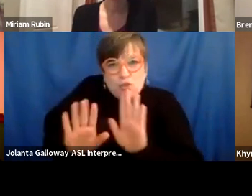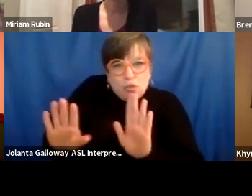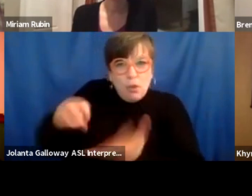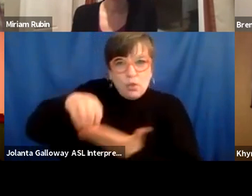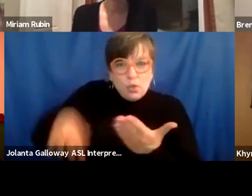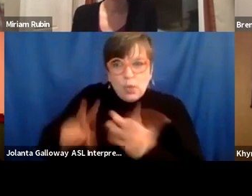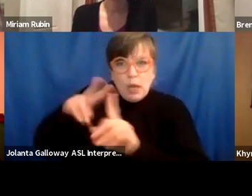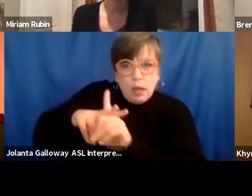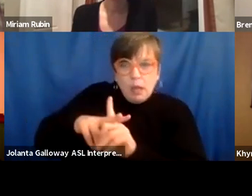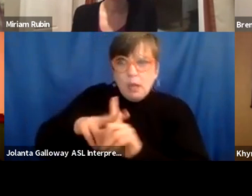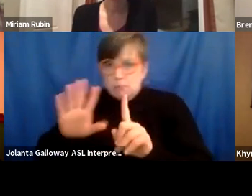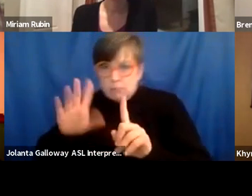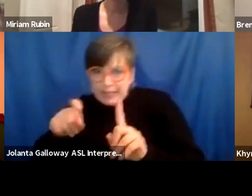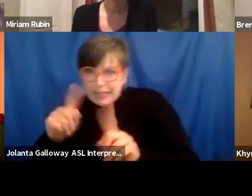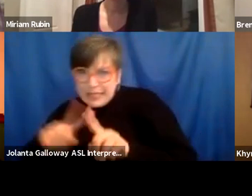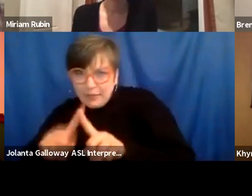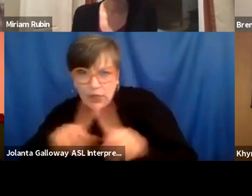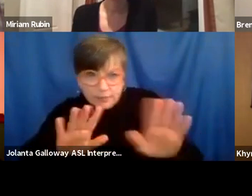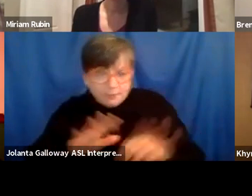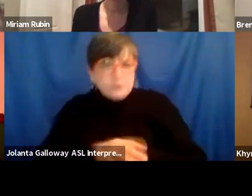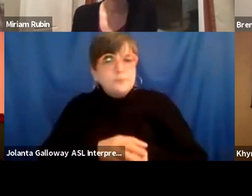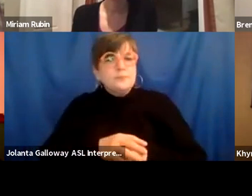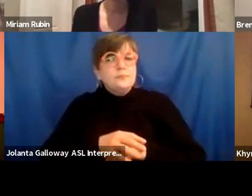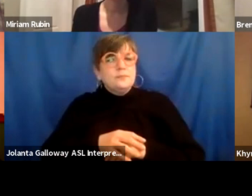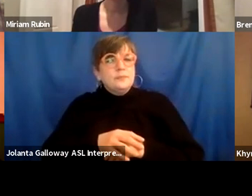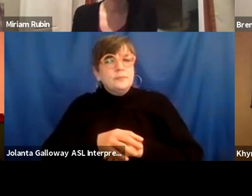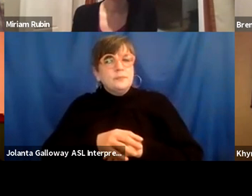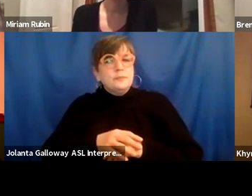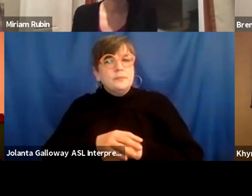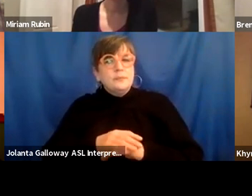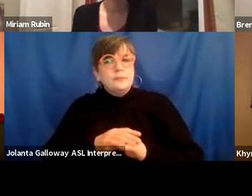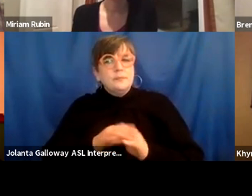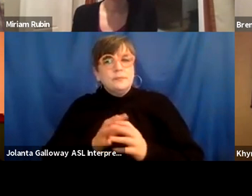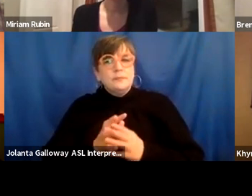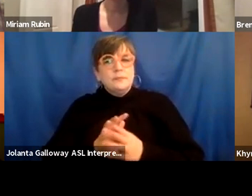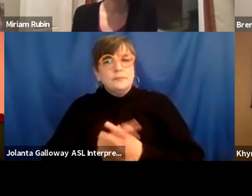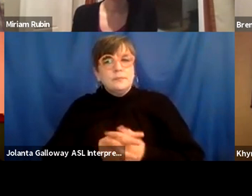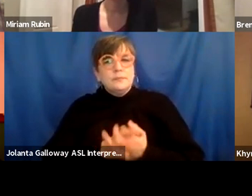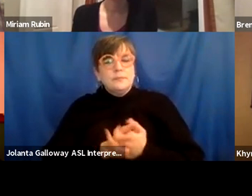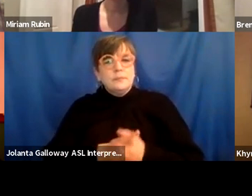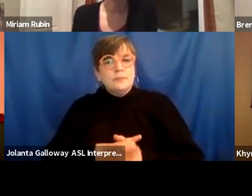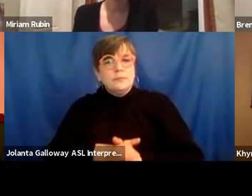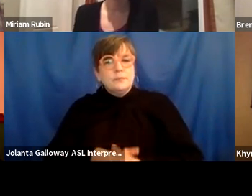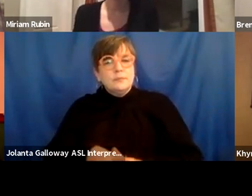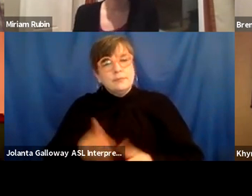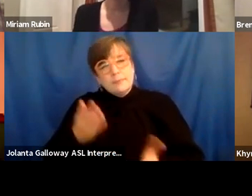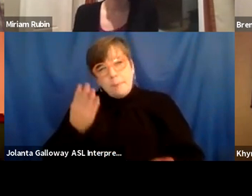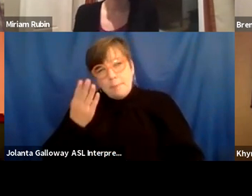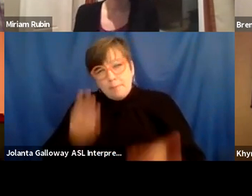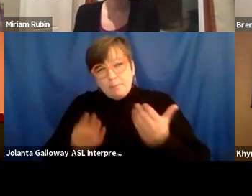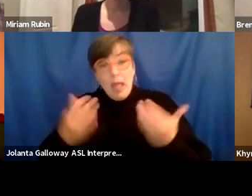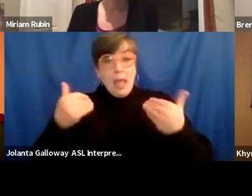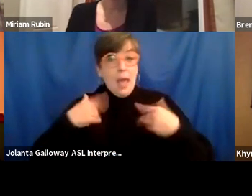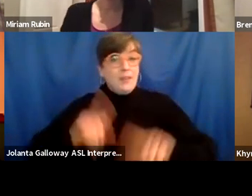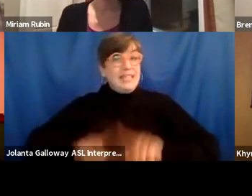and how are they different? Of course, I think there's also, you know, there may be different either English learner